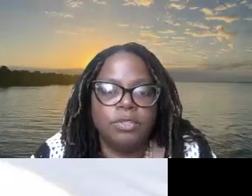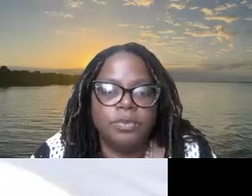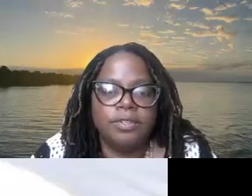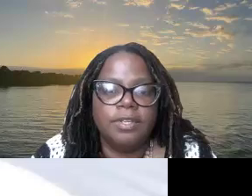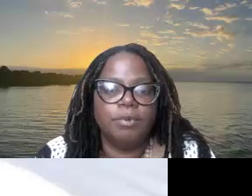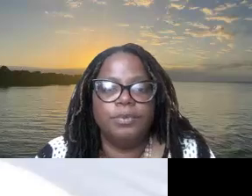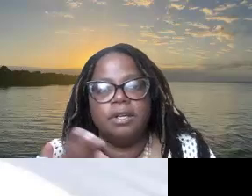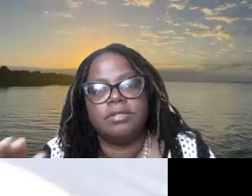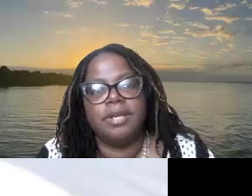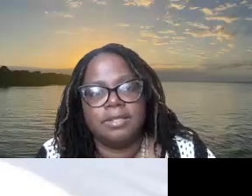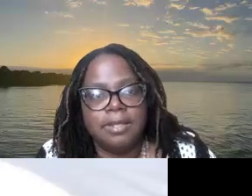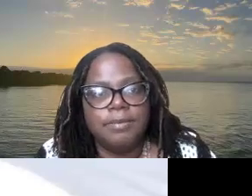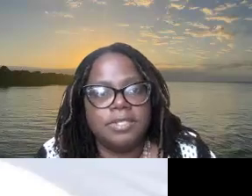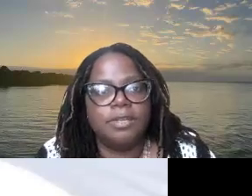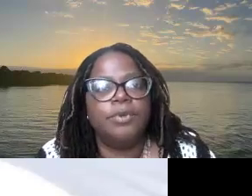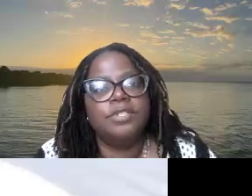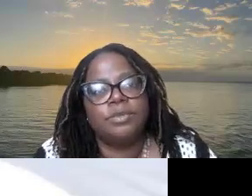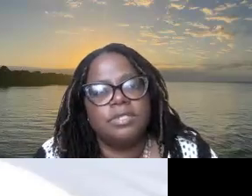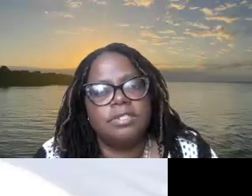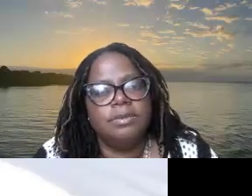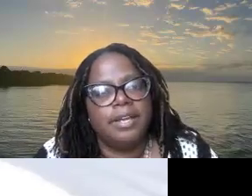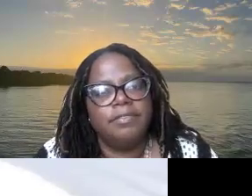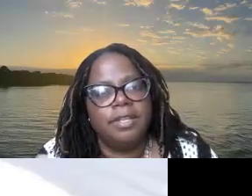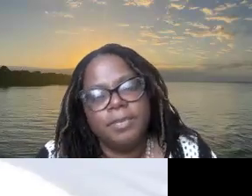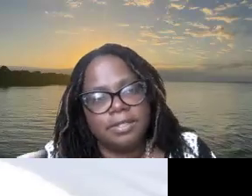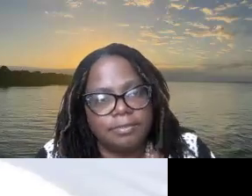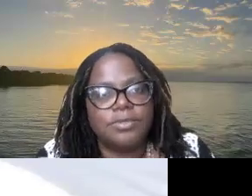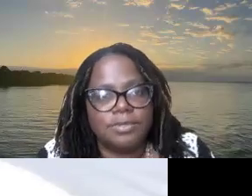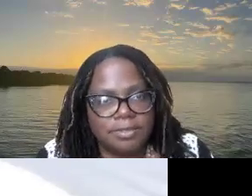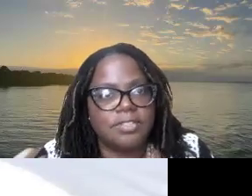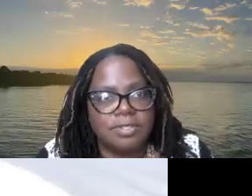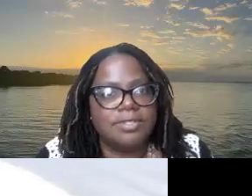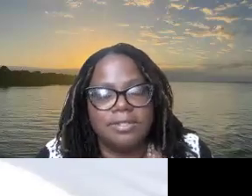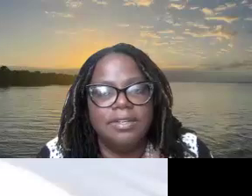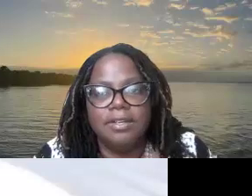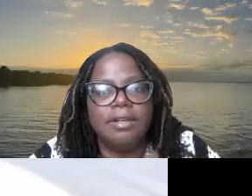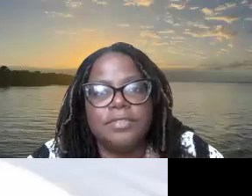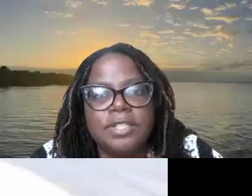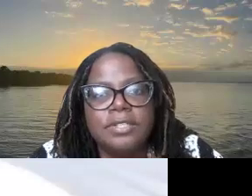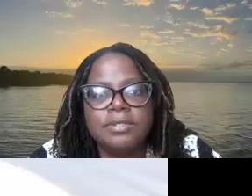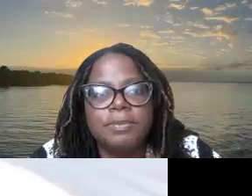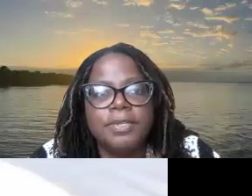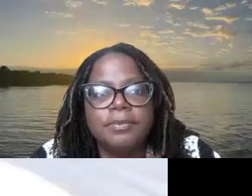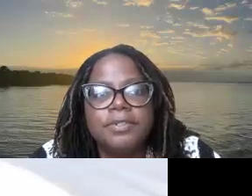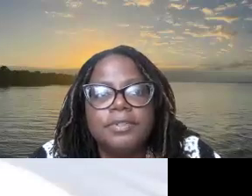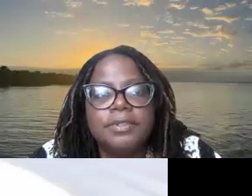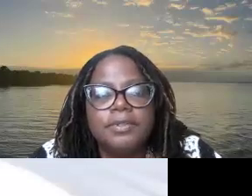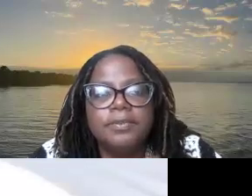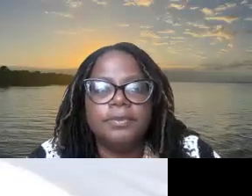groups we worked with, but we also ask them to say, what resources do you have? And that may take a few sessions and conversations,